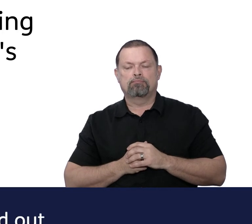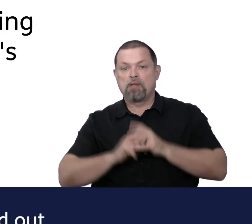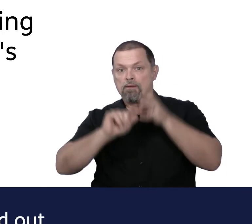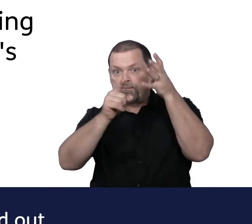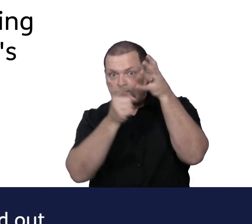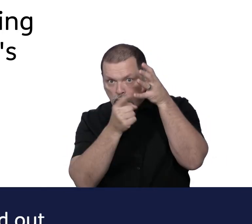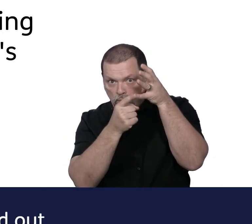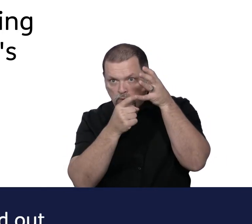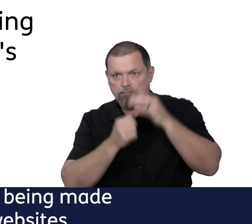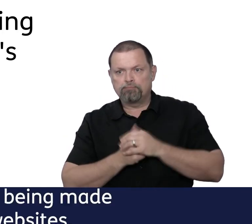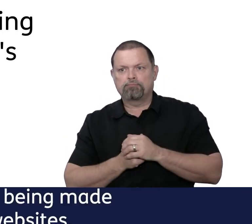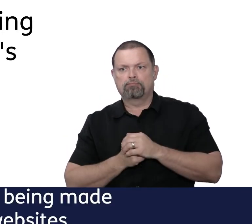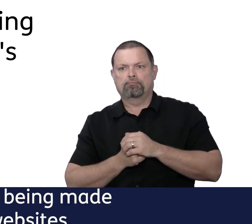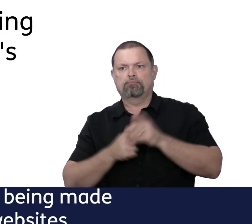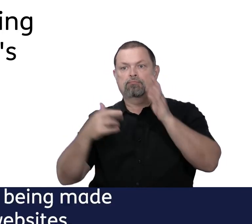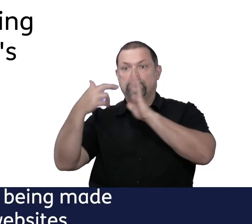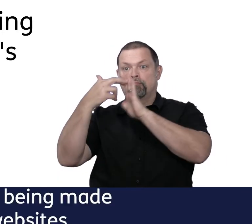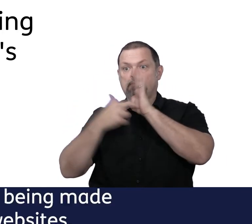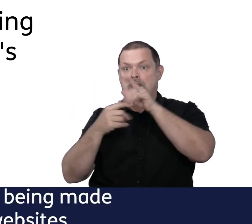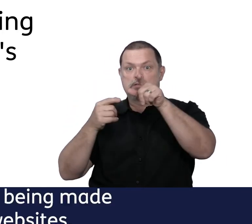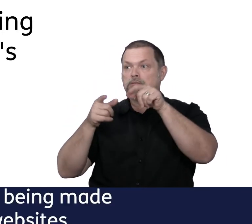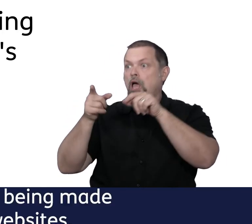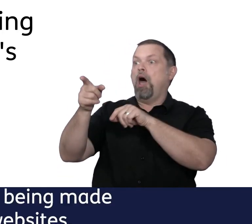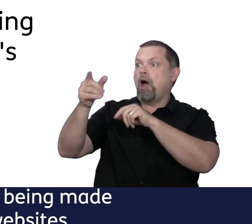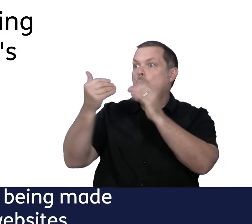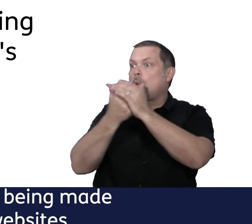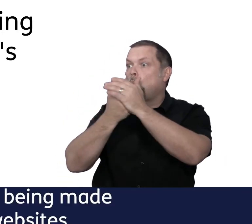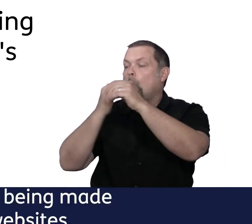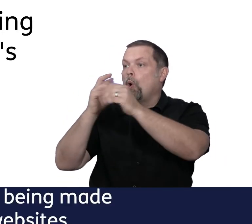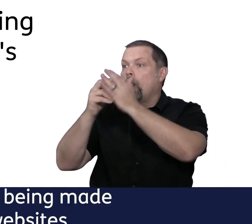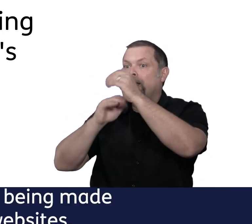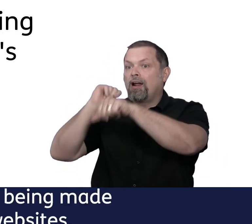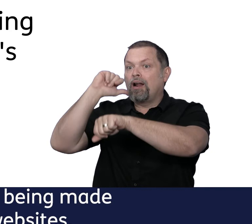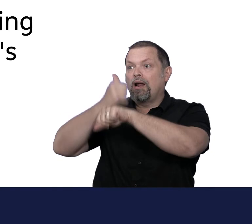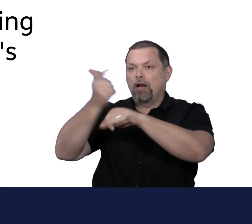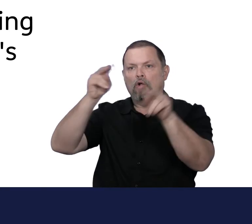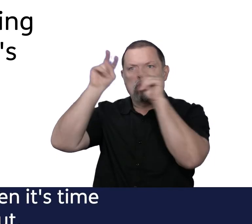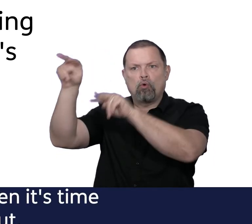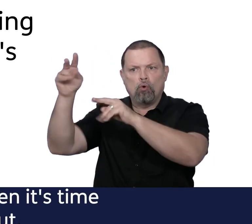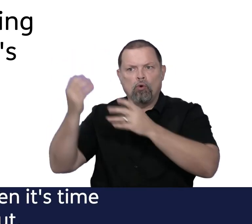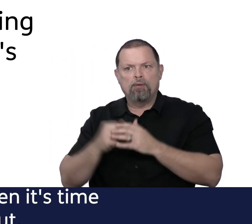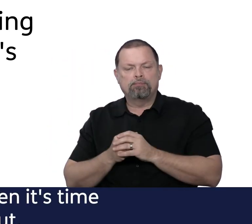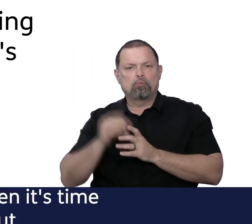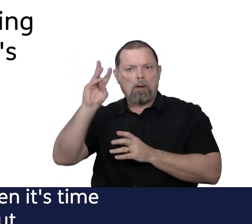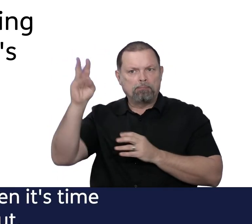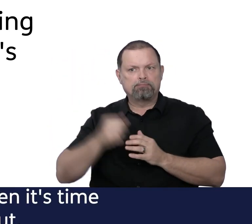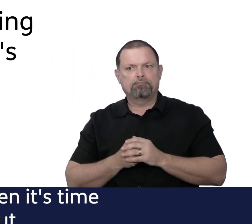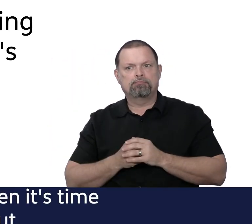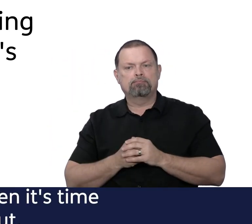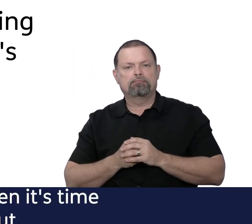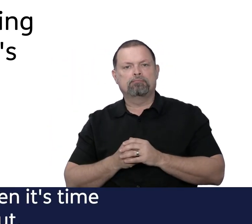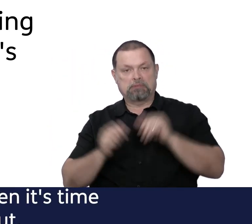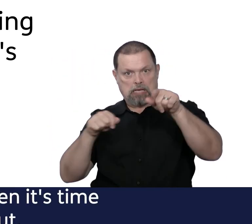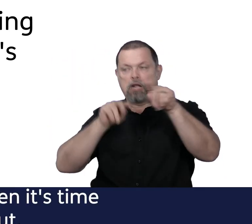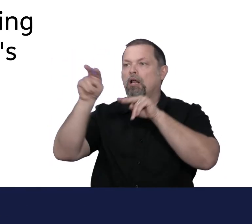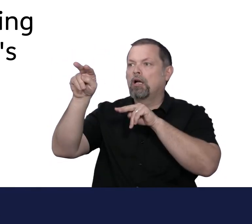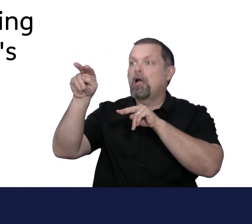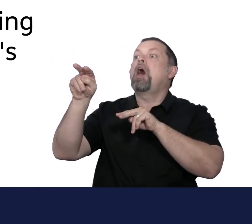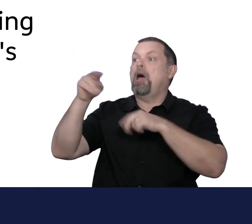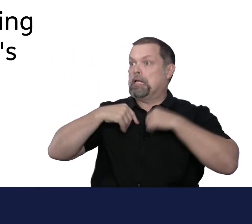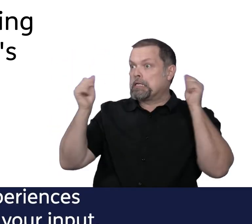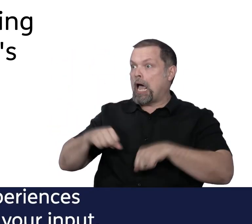Fourth, you can find out when new regulations are being made by checking certain websites. You can also find out when it's time to give your